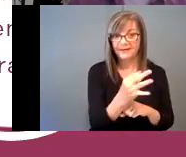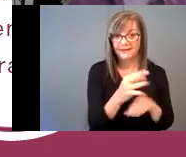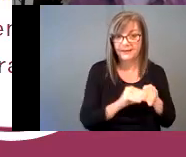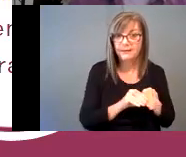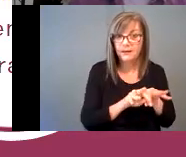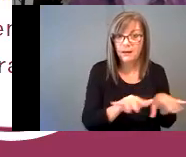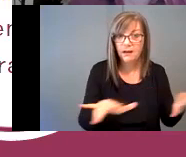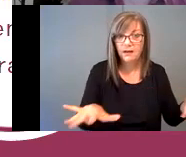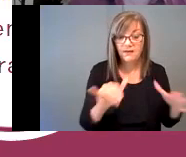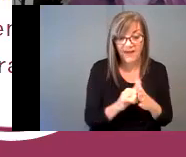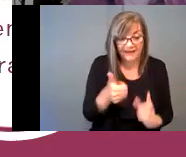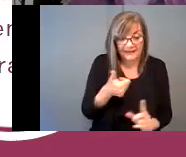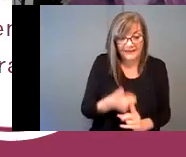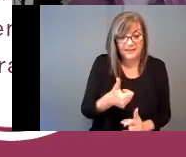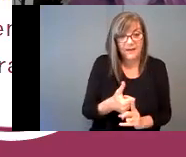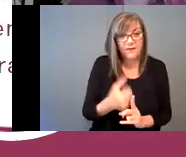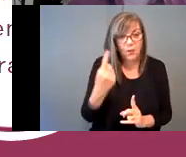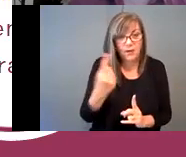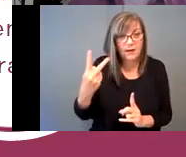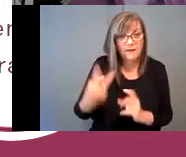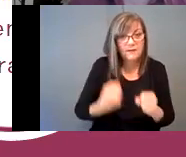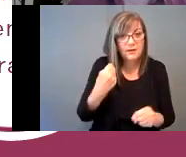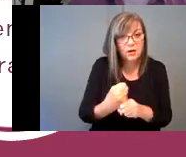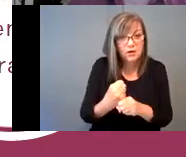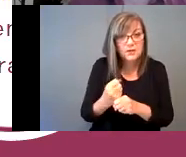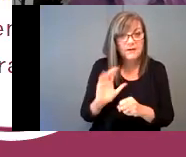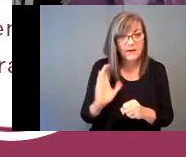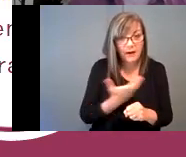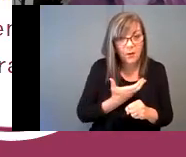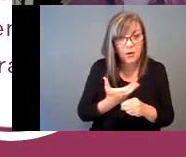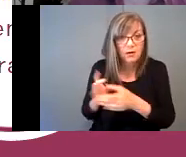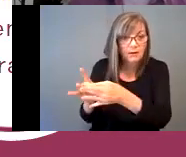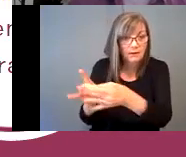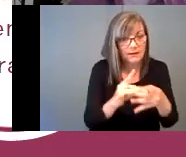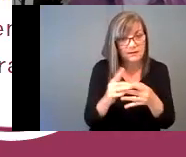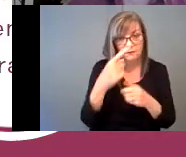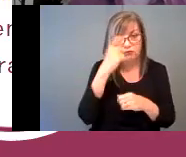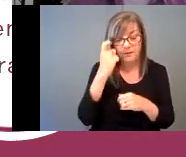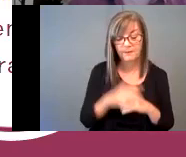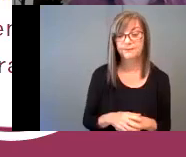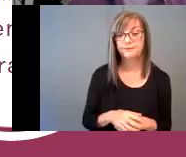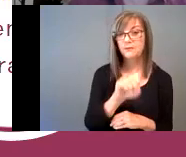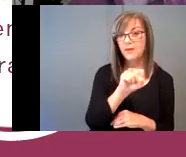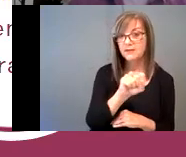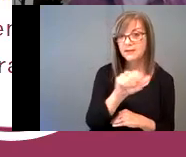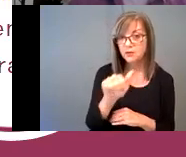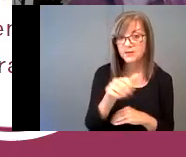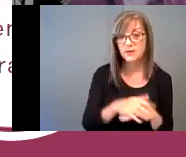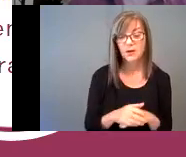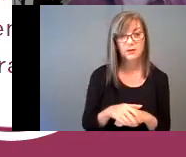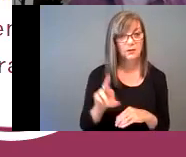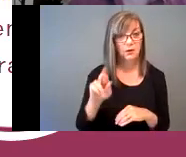past 1.5 years. Sexual assault, racial trauma, adverse childhood events, historical